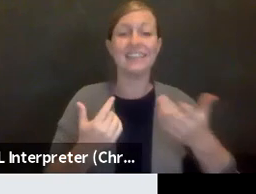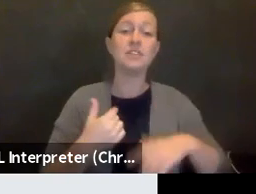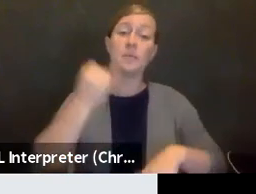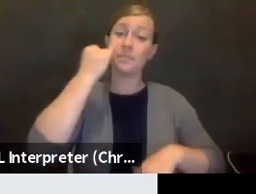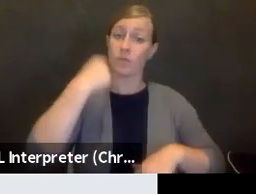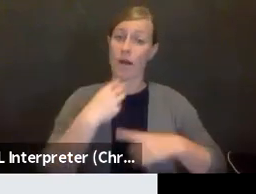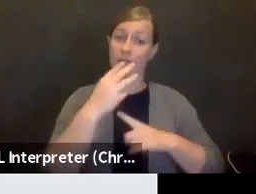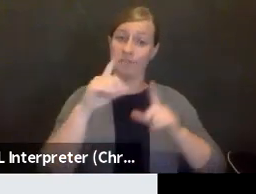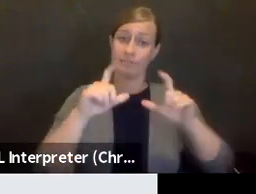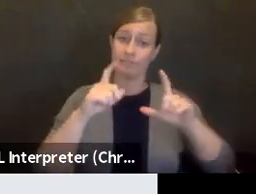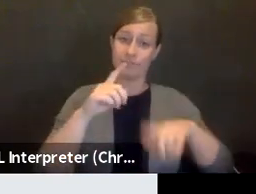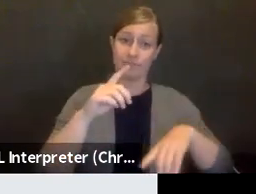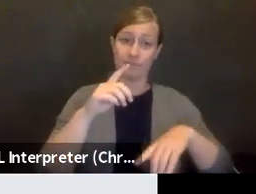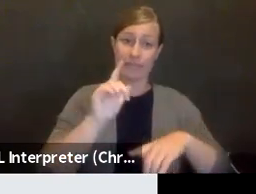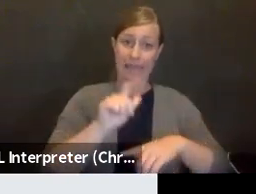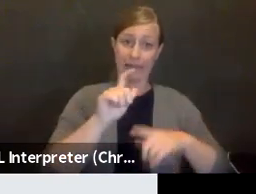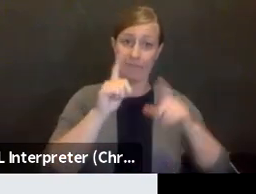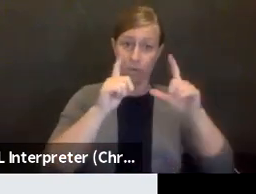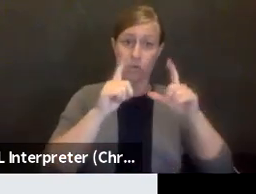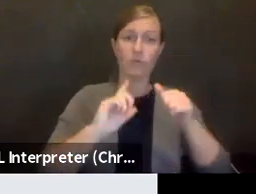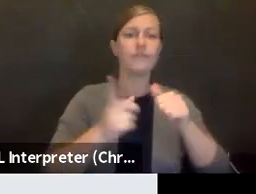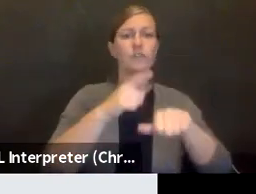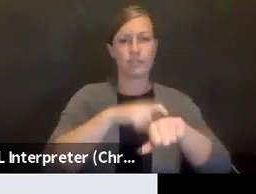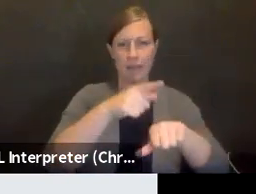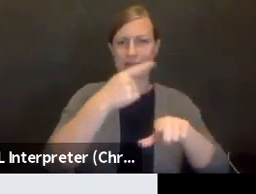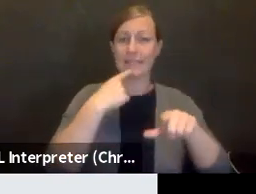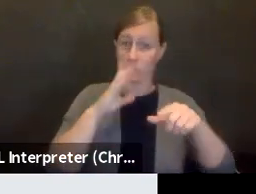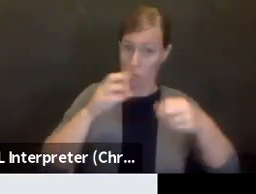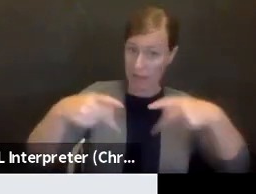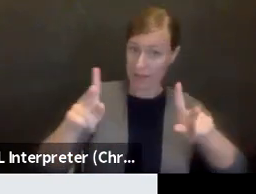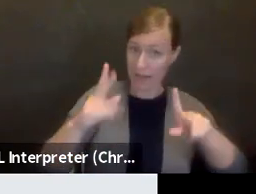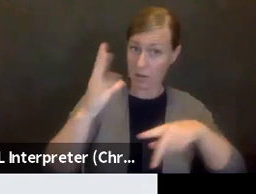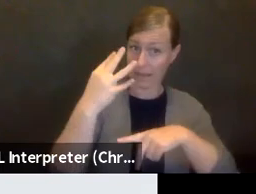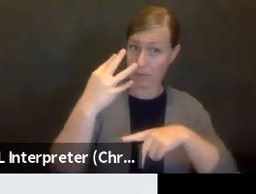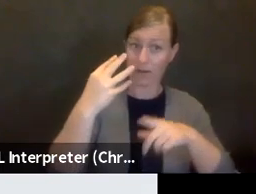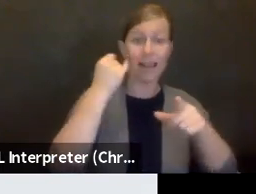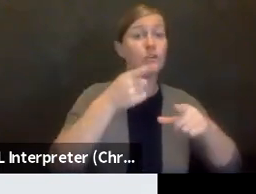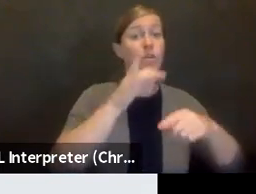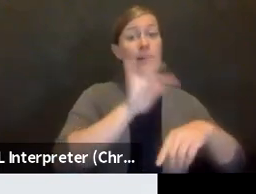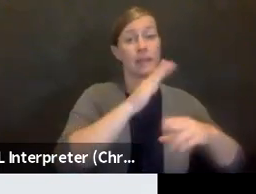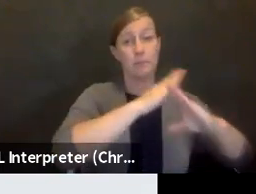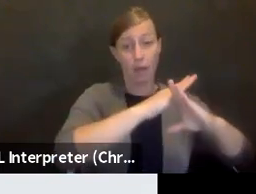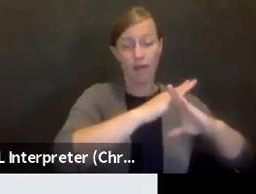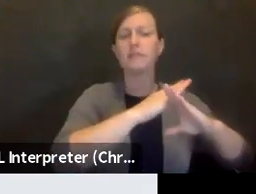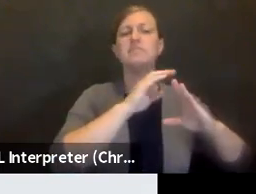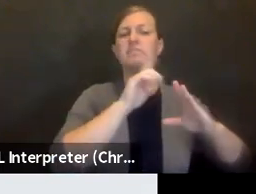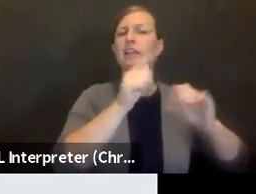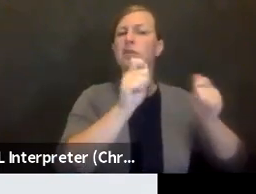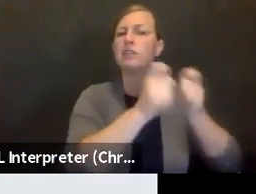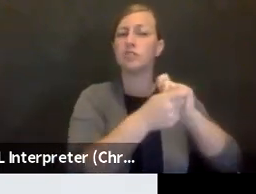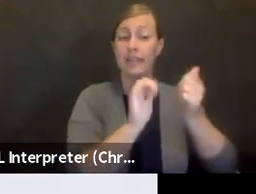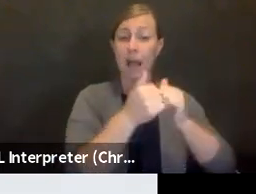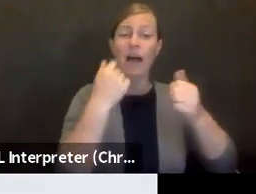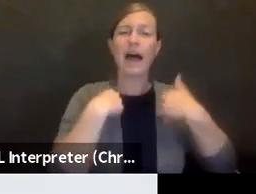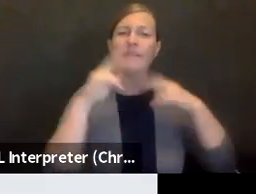photo, it asks you the first time if you'll allow a camera. If you click block, you can always change this by clicking the lock if you're